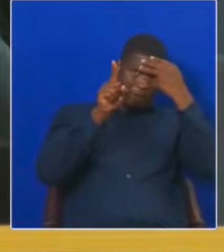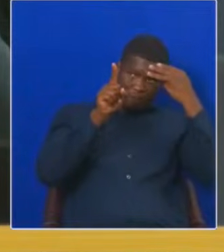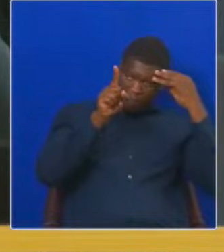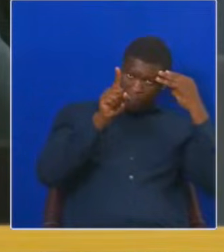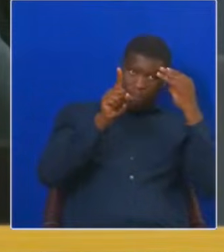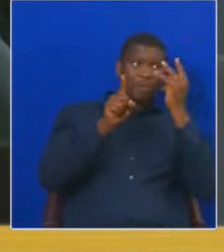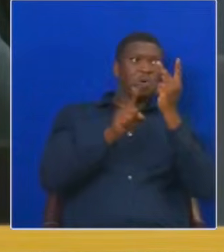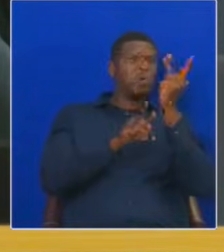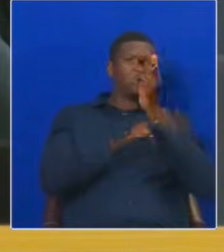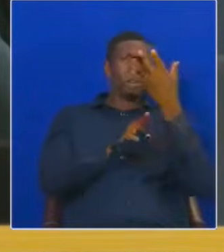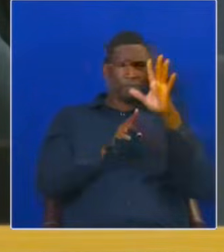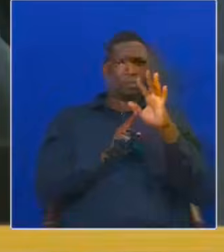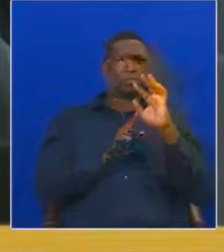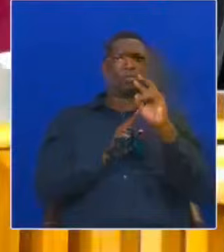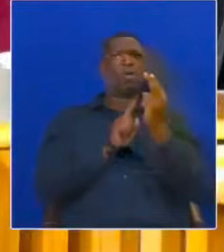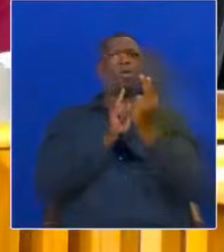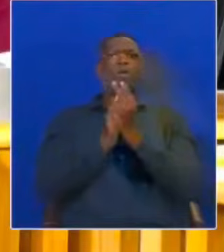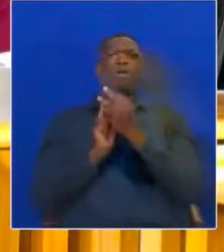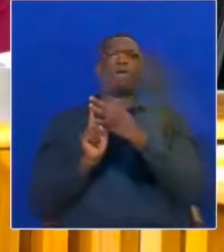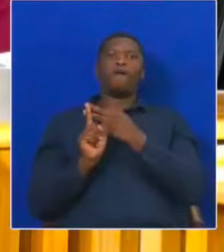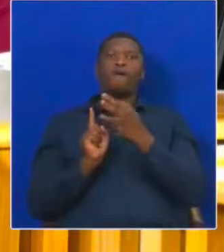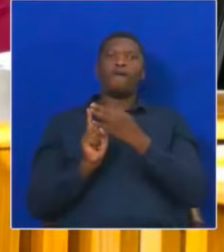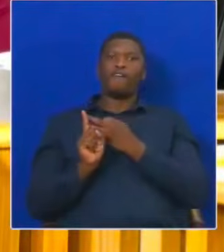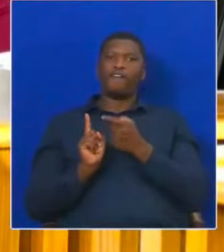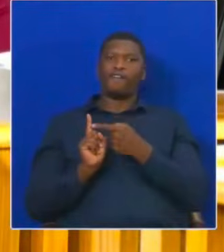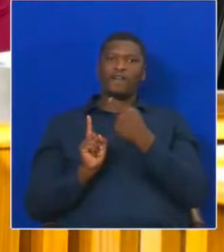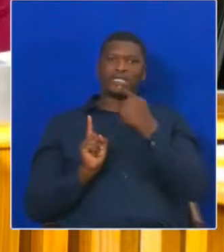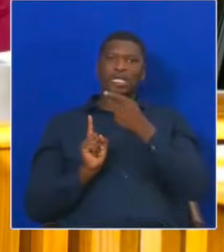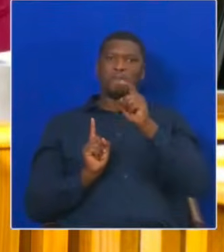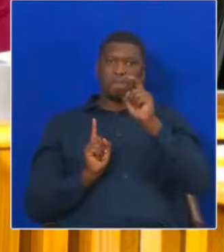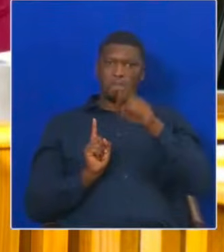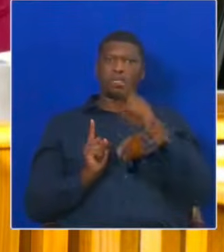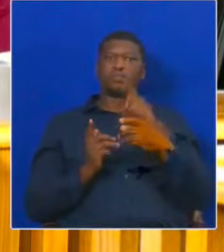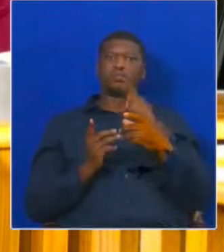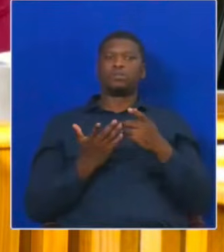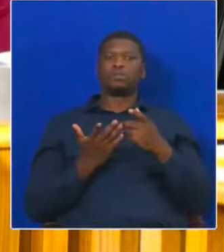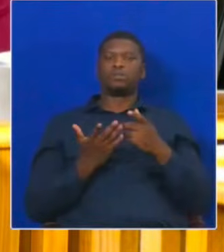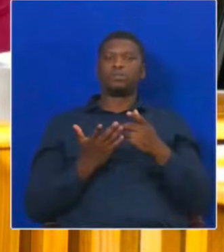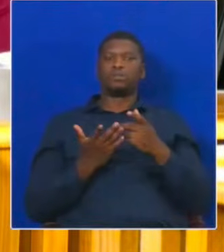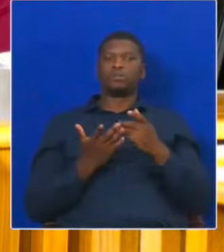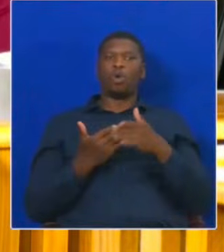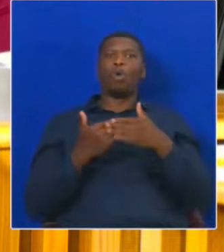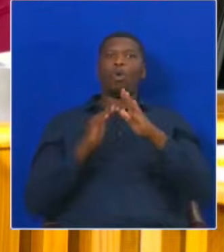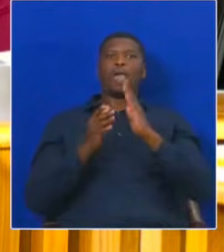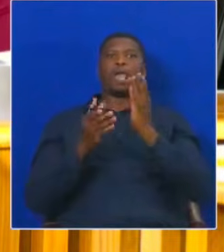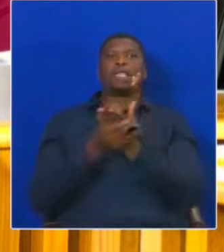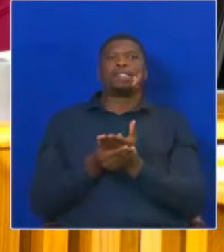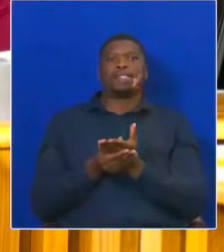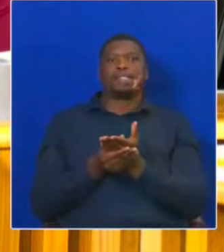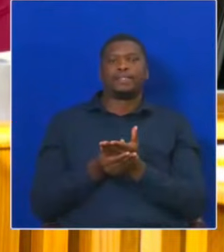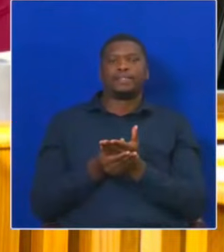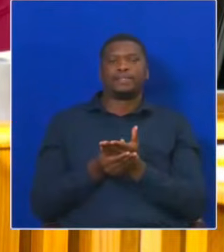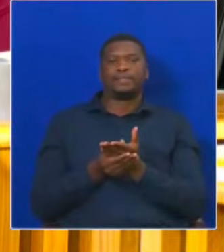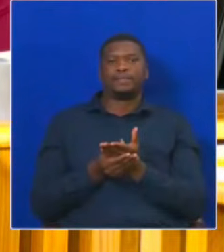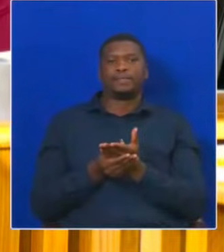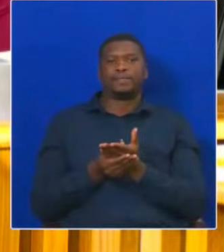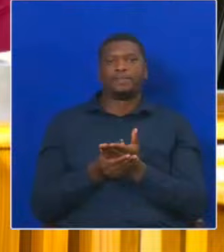that he register a case against